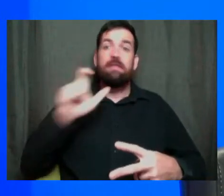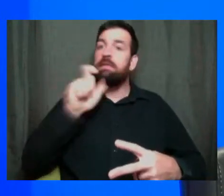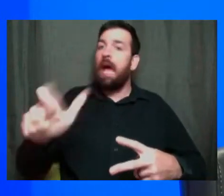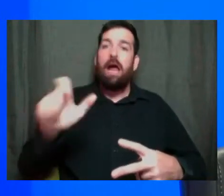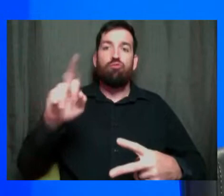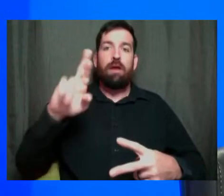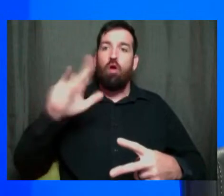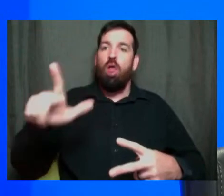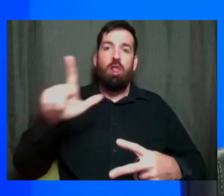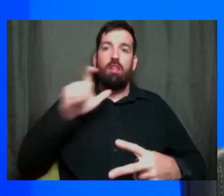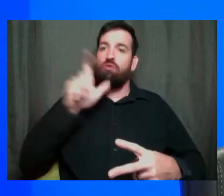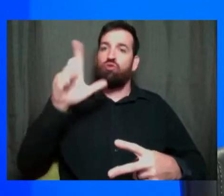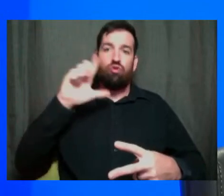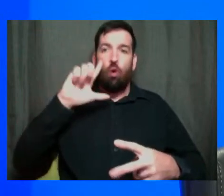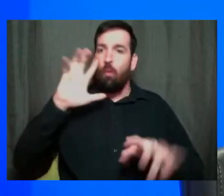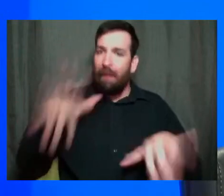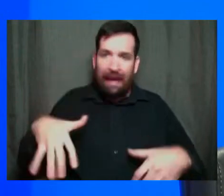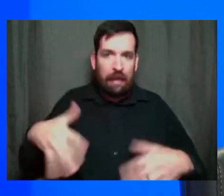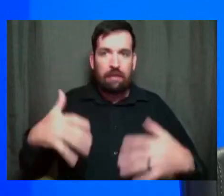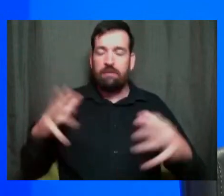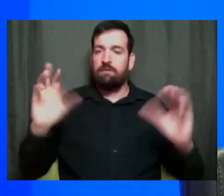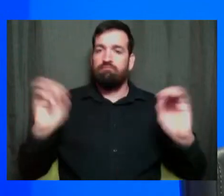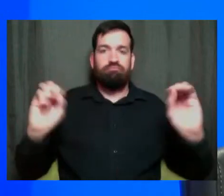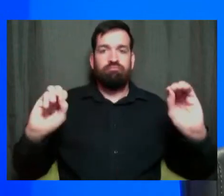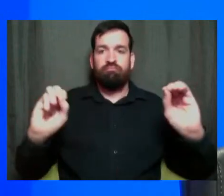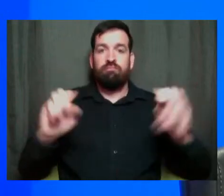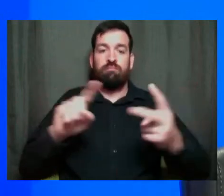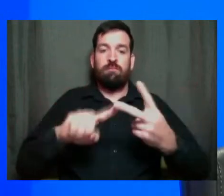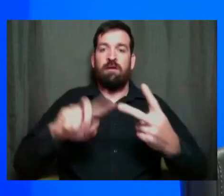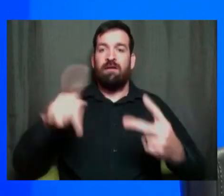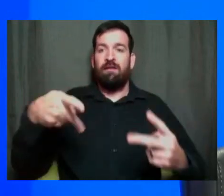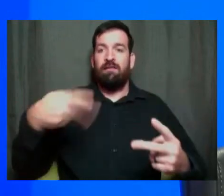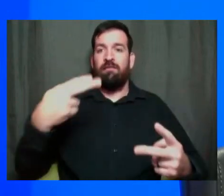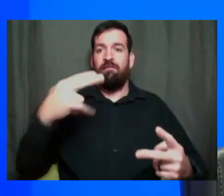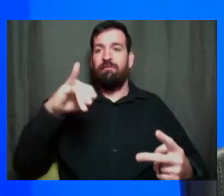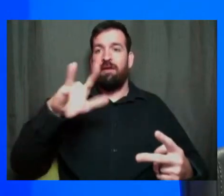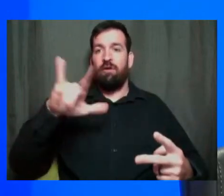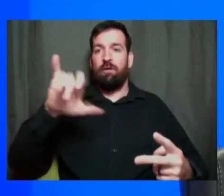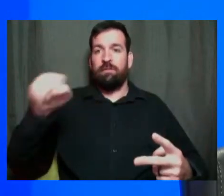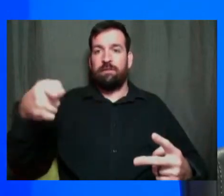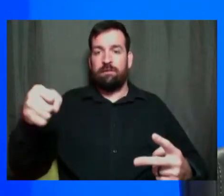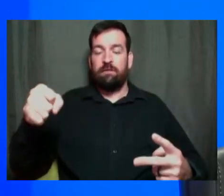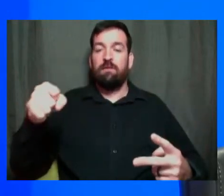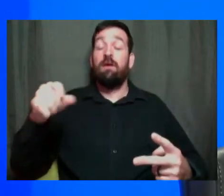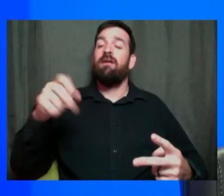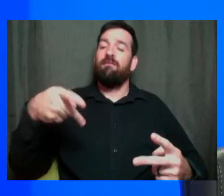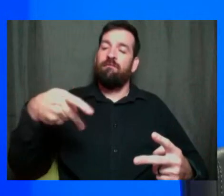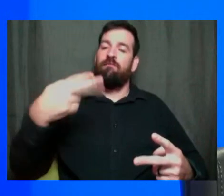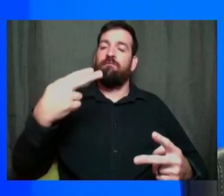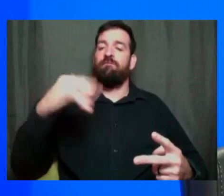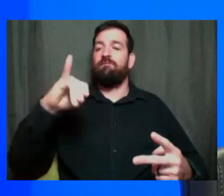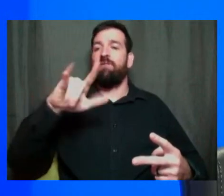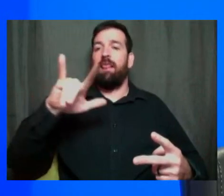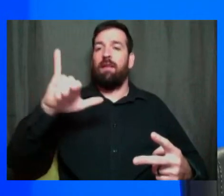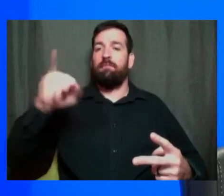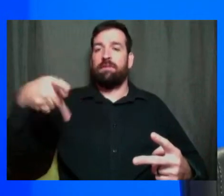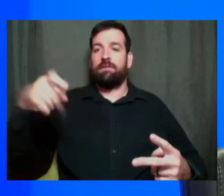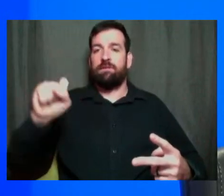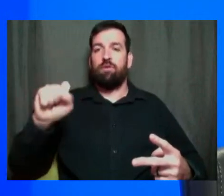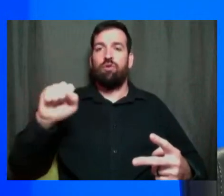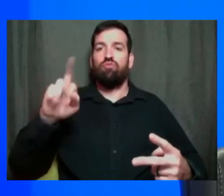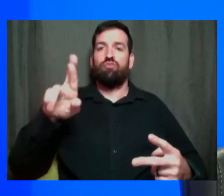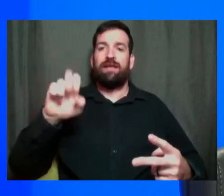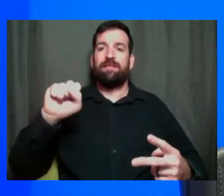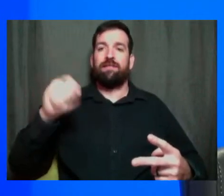no necessarily any reason to do anything different. Phillips Respironics is the manufacturer that was recalled. It's been almost 6 months now that this